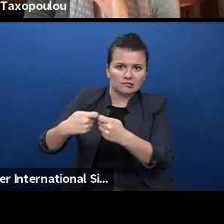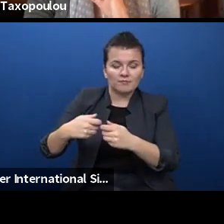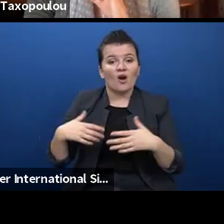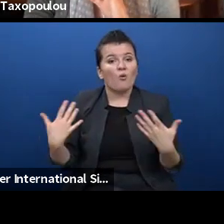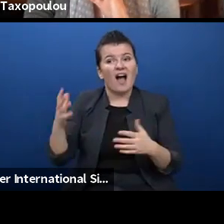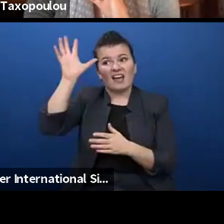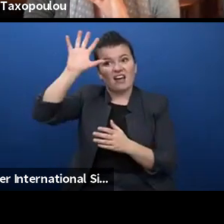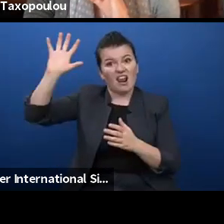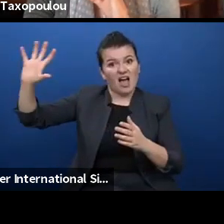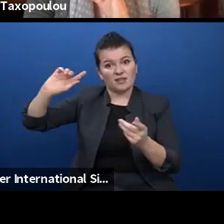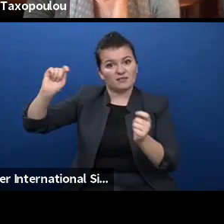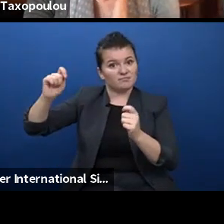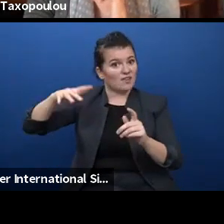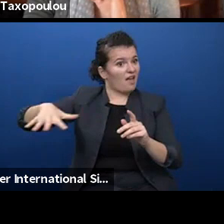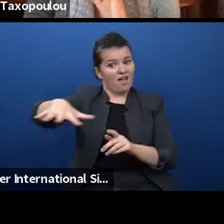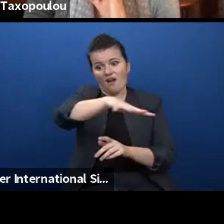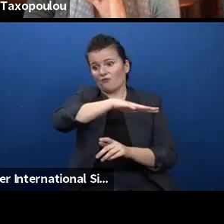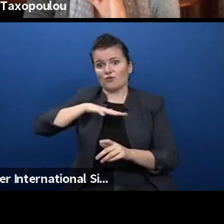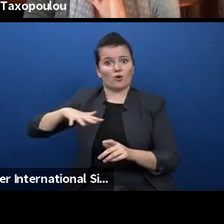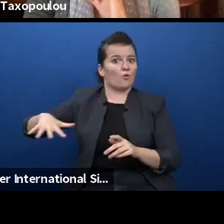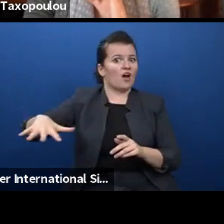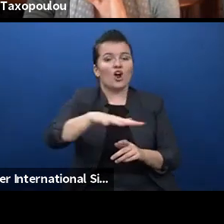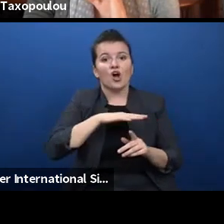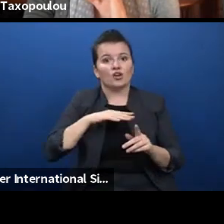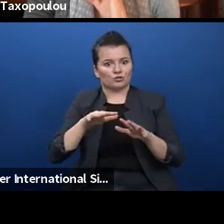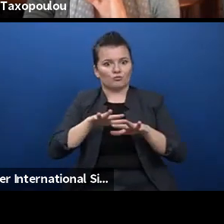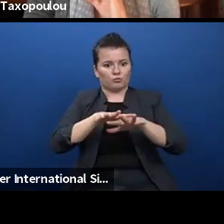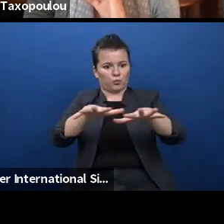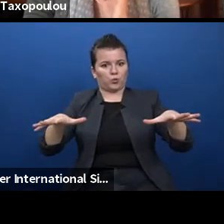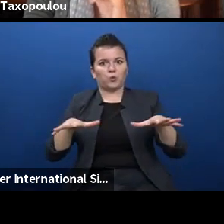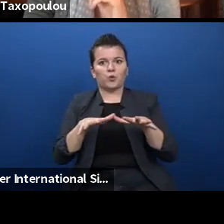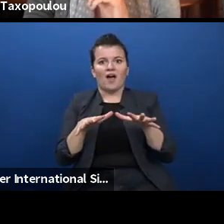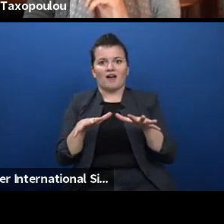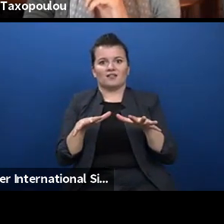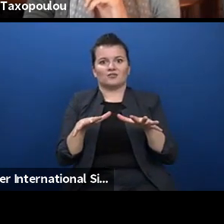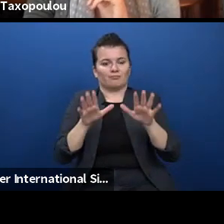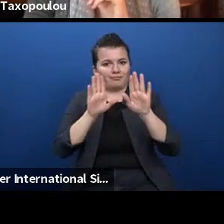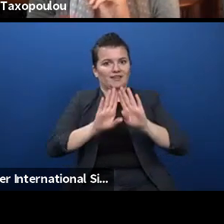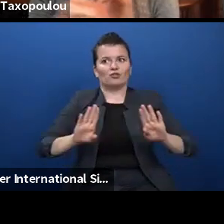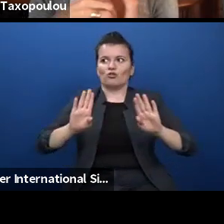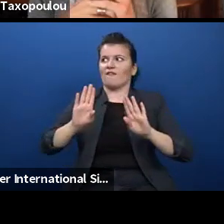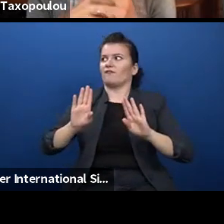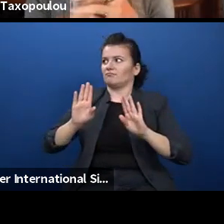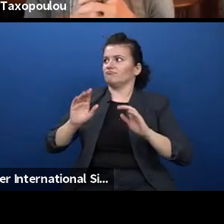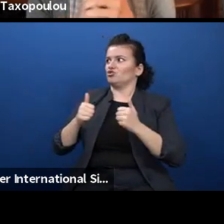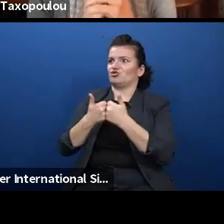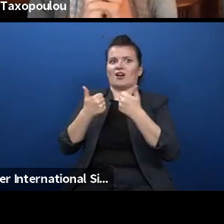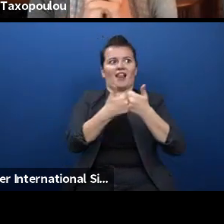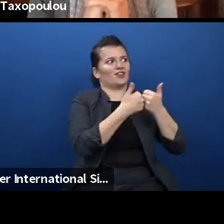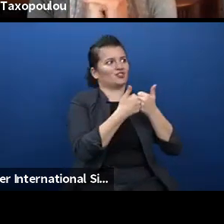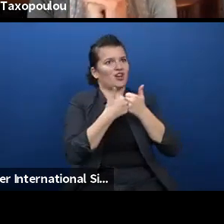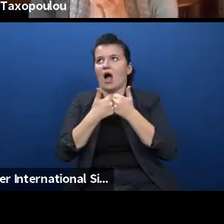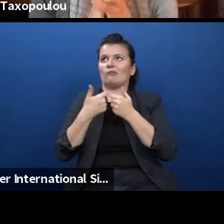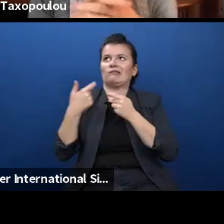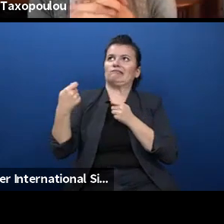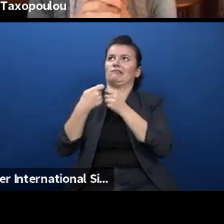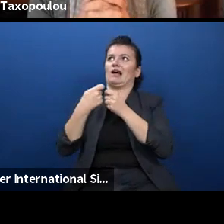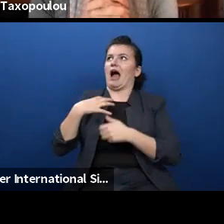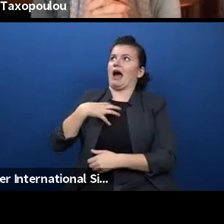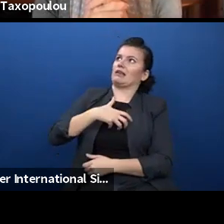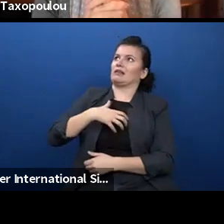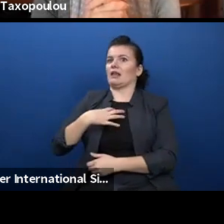us, and that brings some challenges for the whole theatre sector. But on the other side also, and